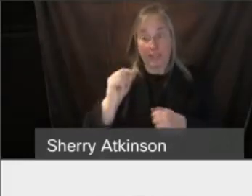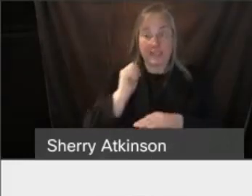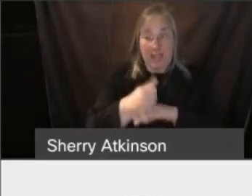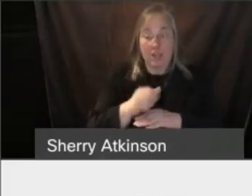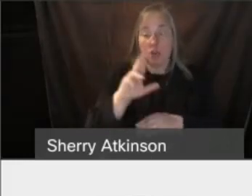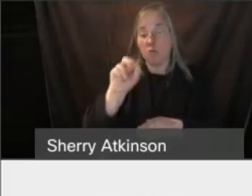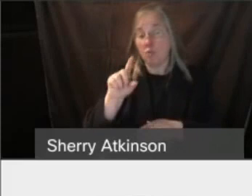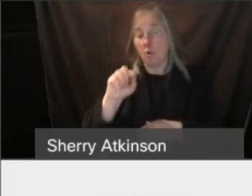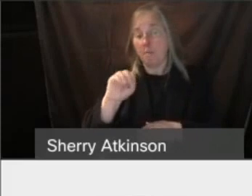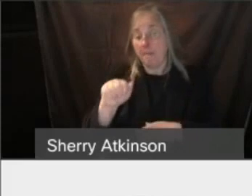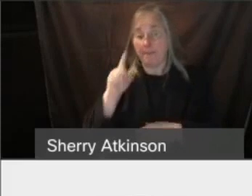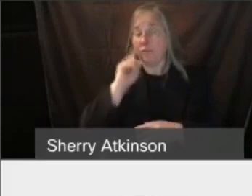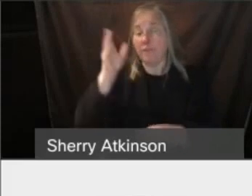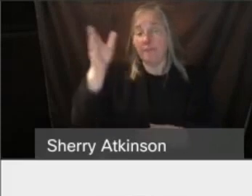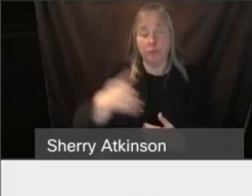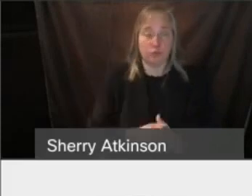for the future.